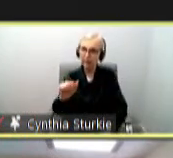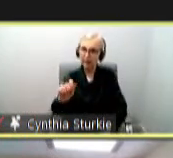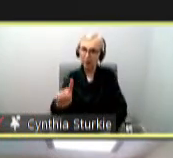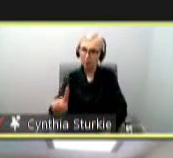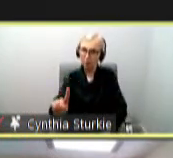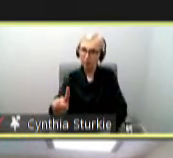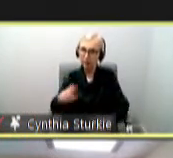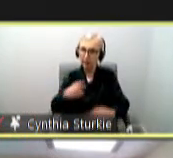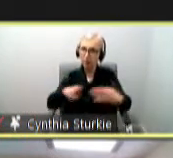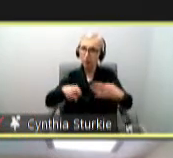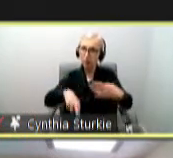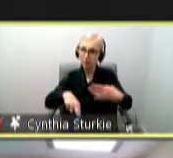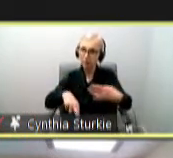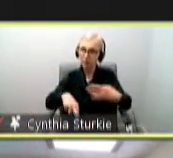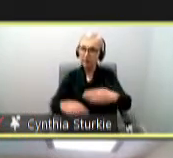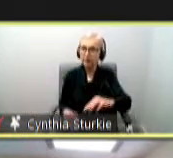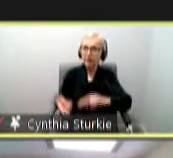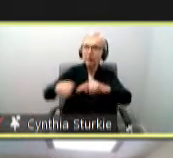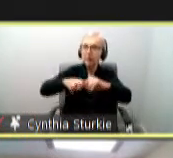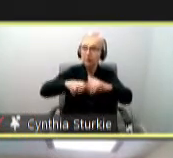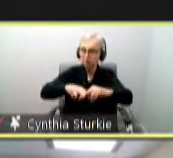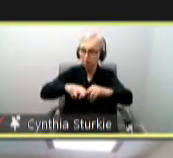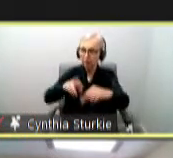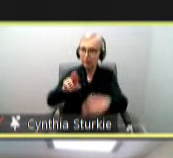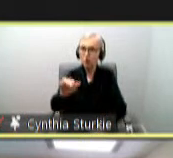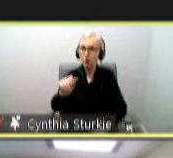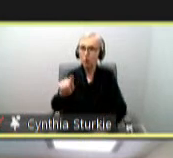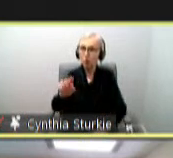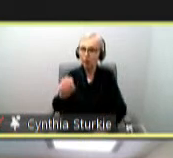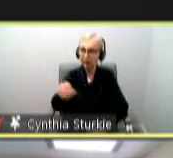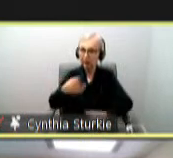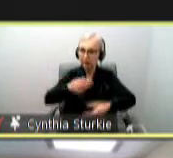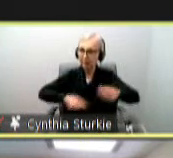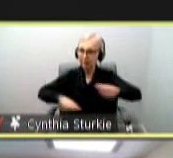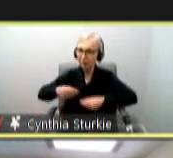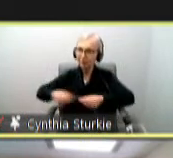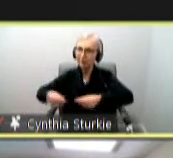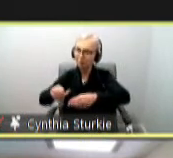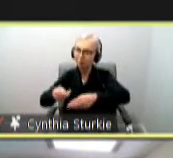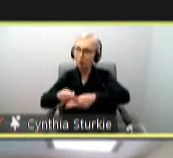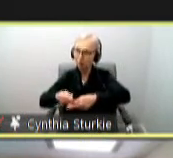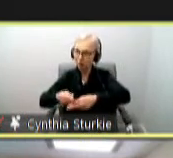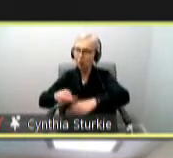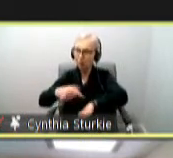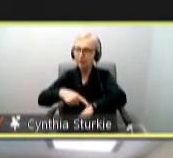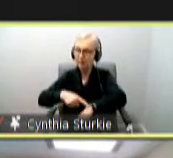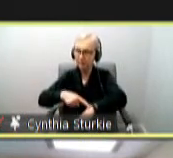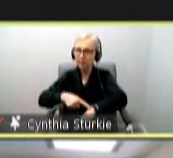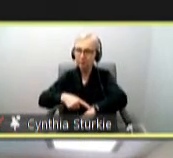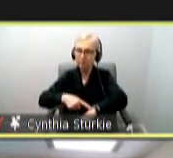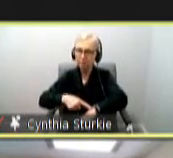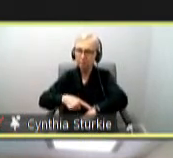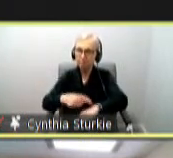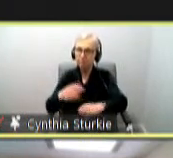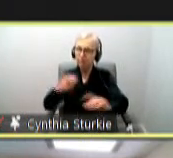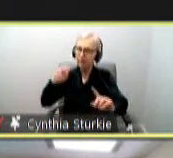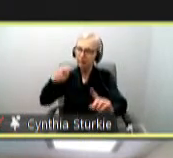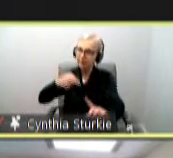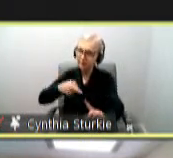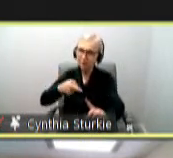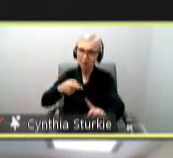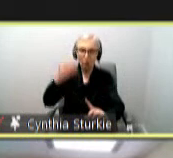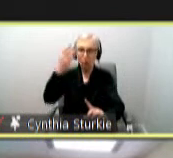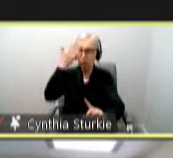result in an increased rate of transmission, at least for a brief period of time. At this point, though, there's very little information